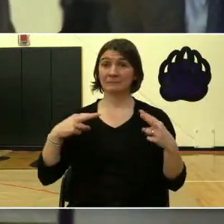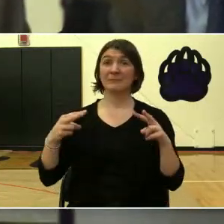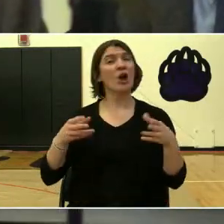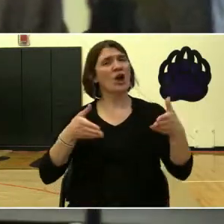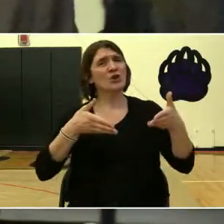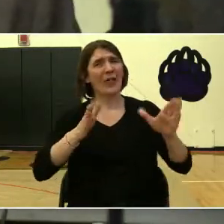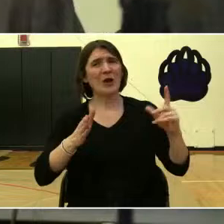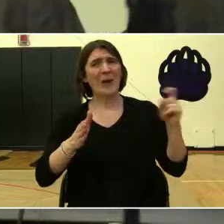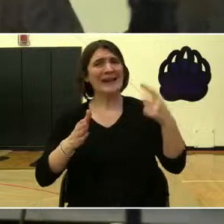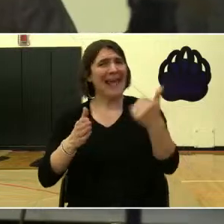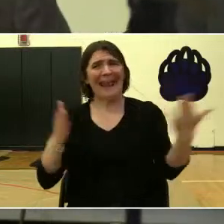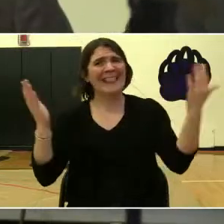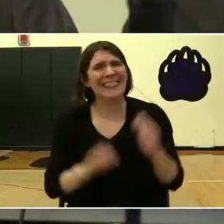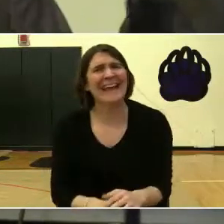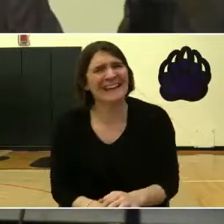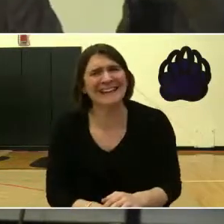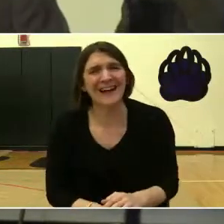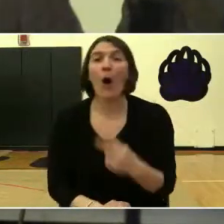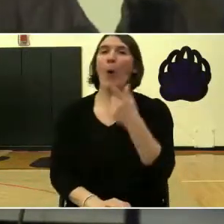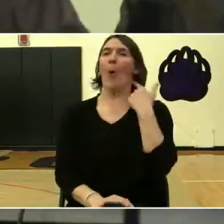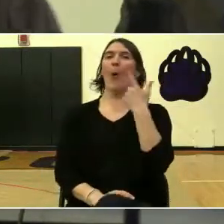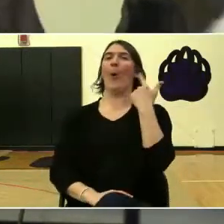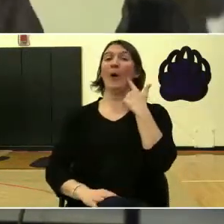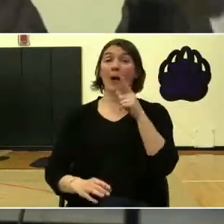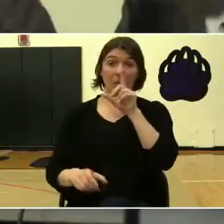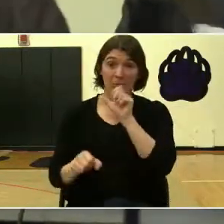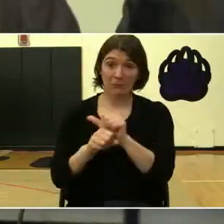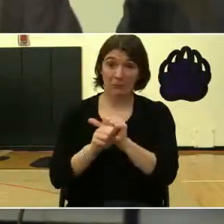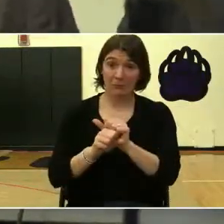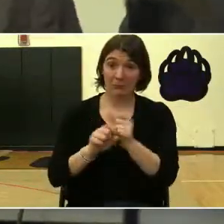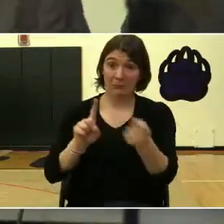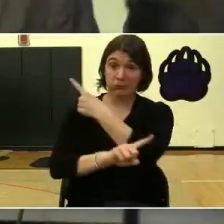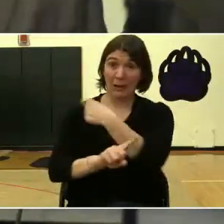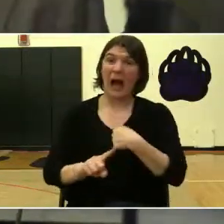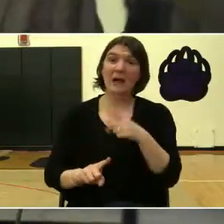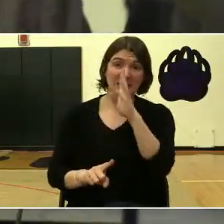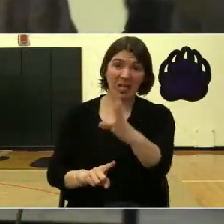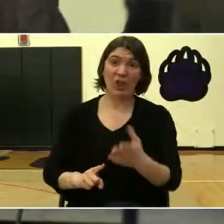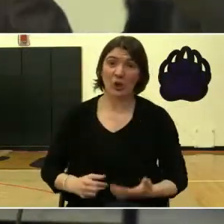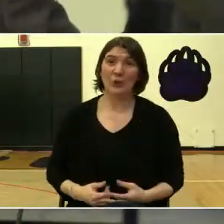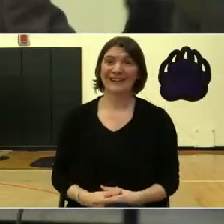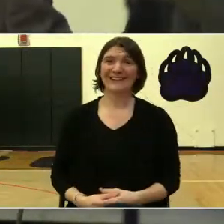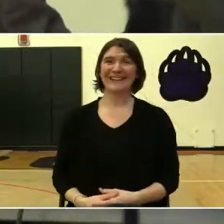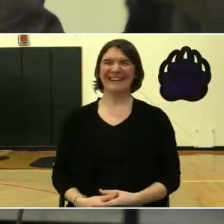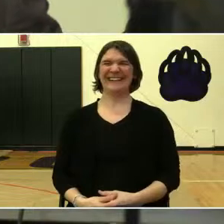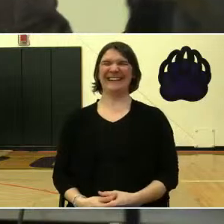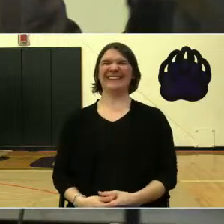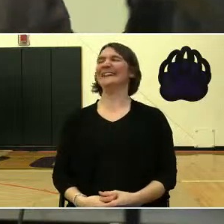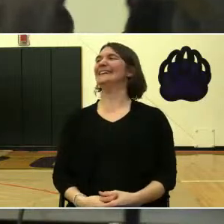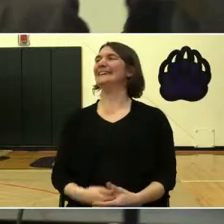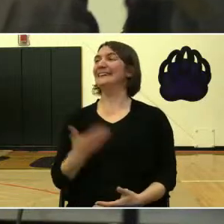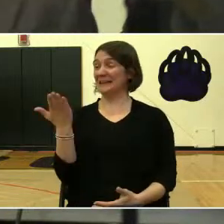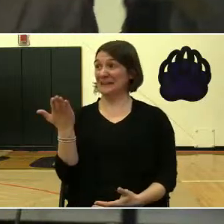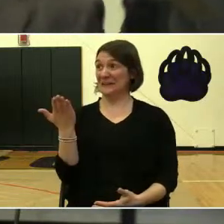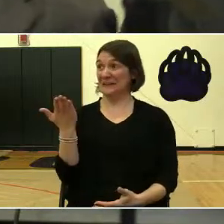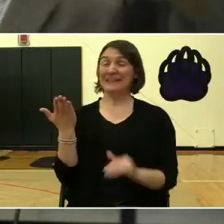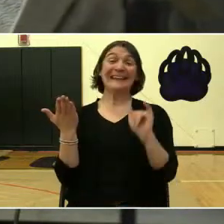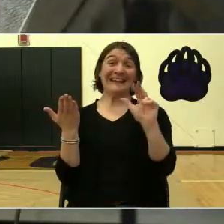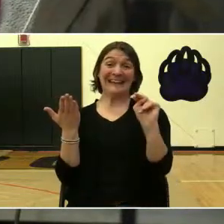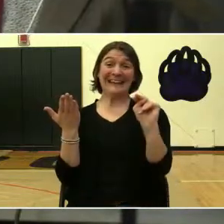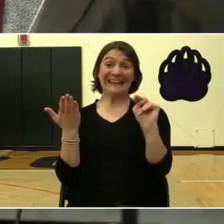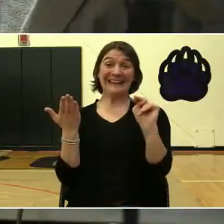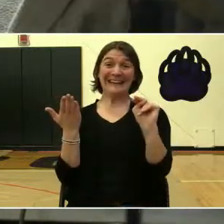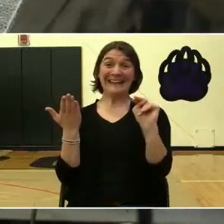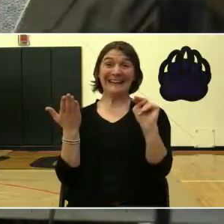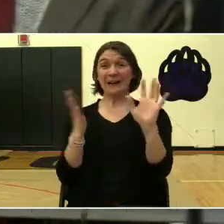allowed to ask any question yeah absolutely whether it's an order it's a different issue whether it can be answered as different yeah that's the question if we can answer